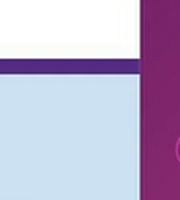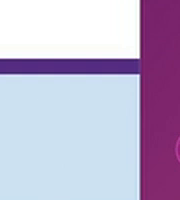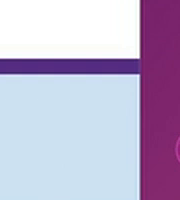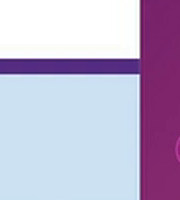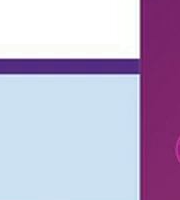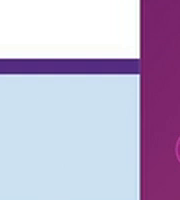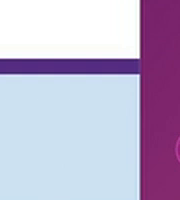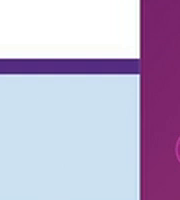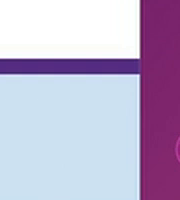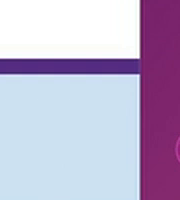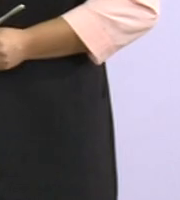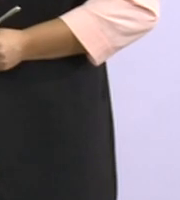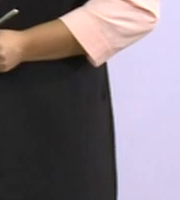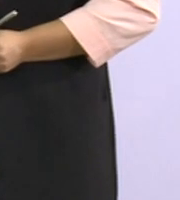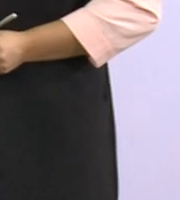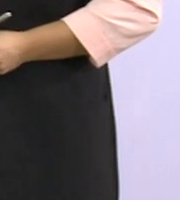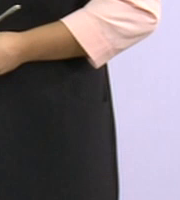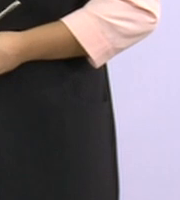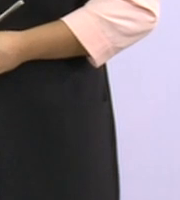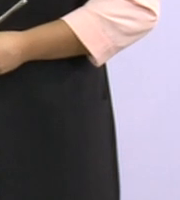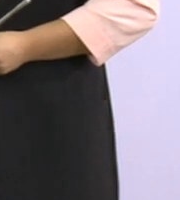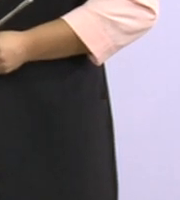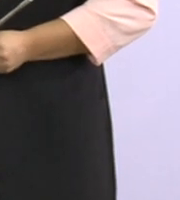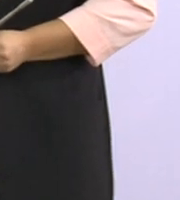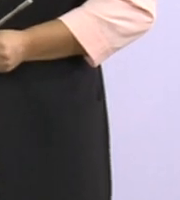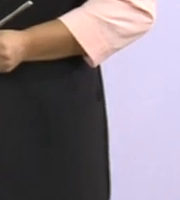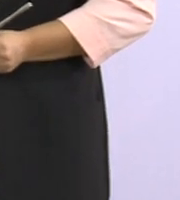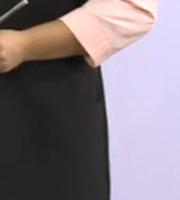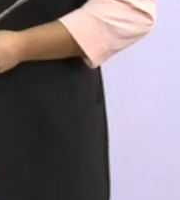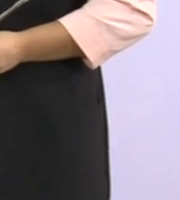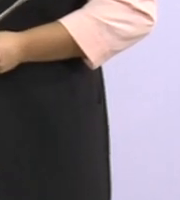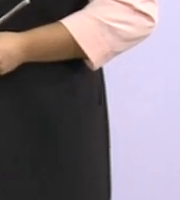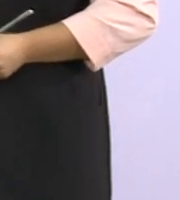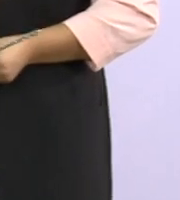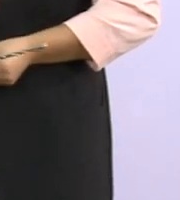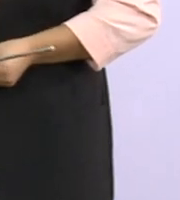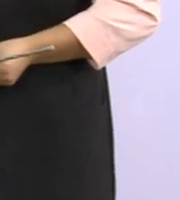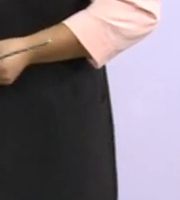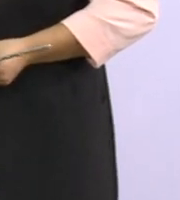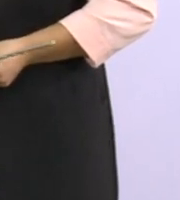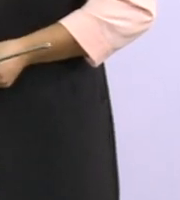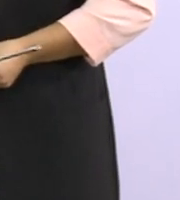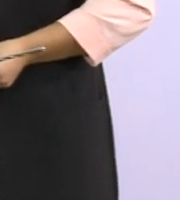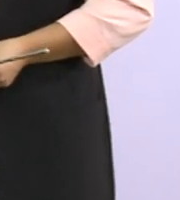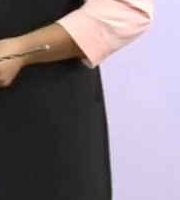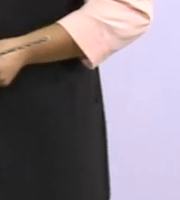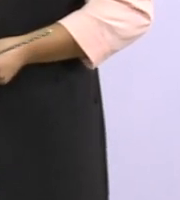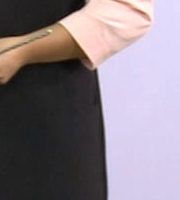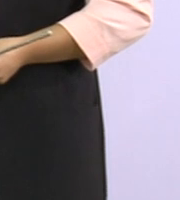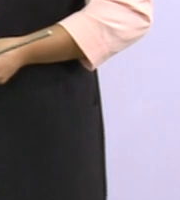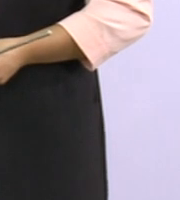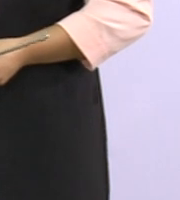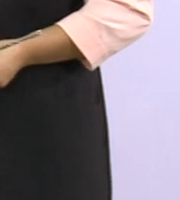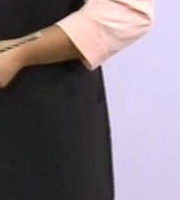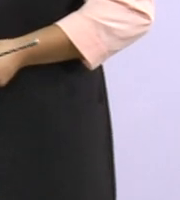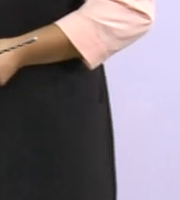negotiations. Next, idiom is also taken from swimming and sailing, to be in deep